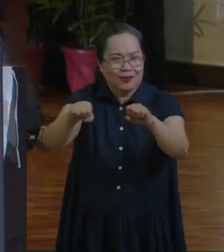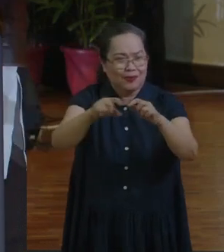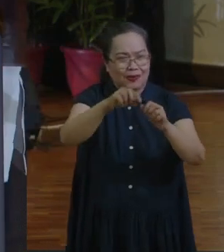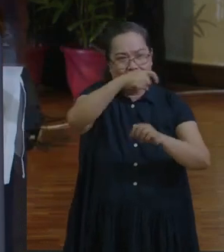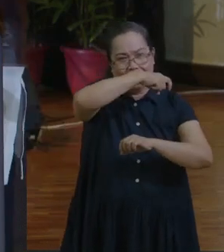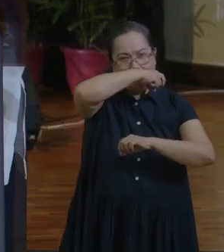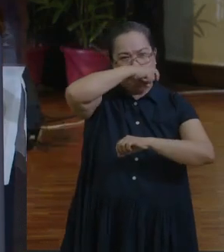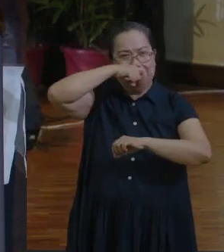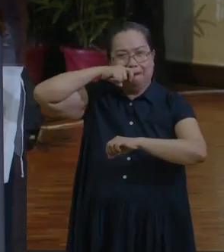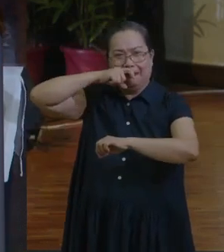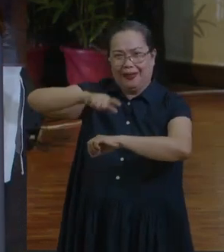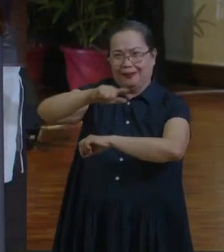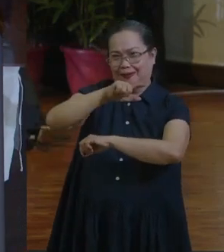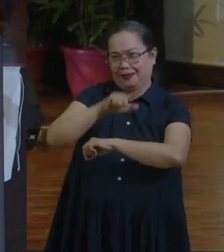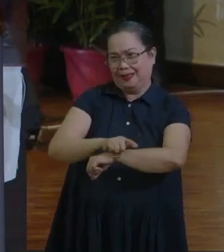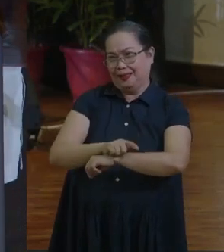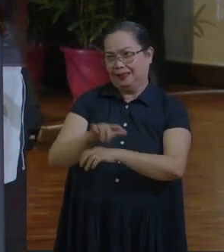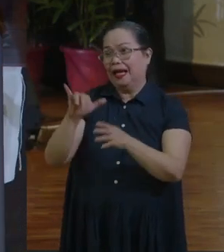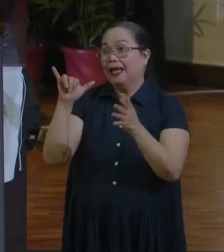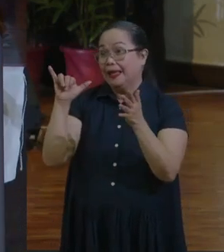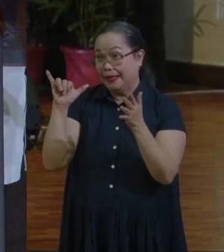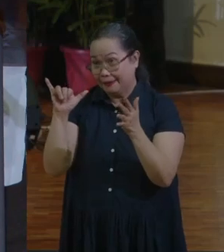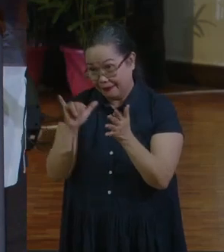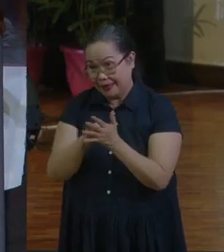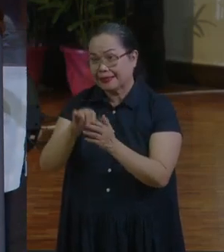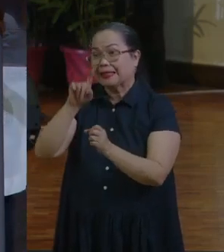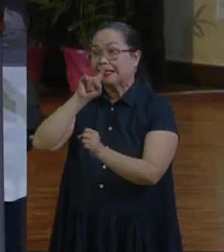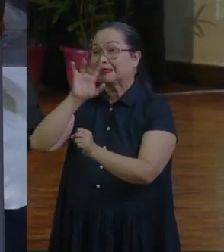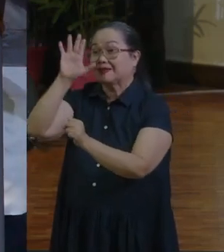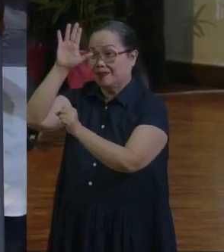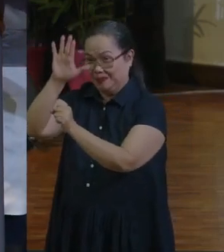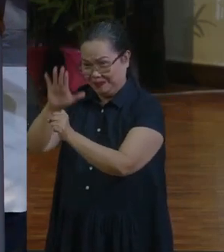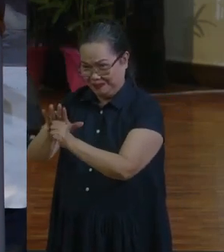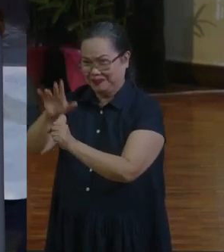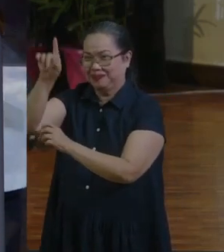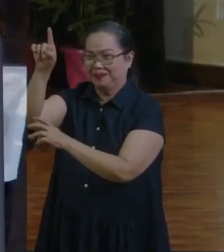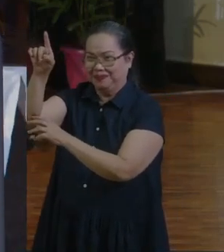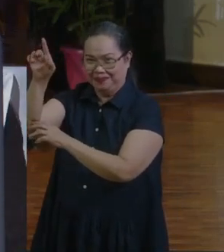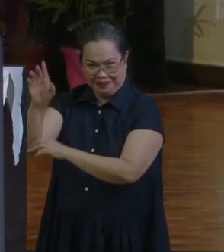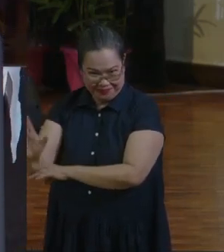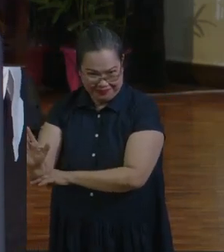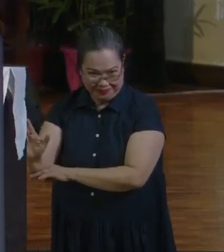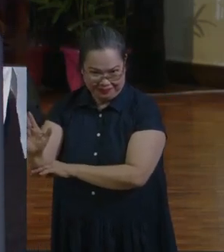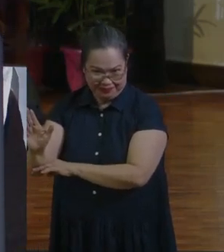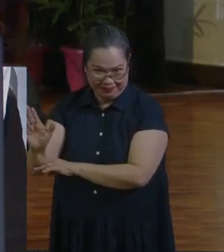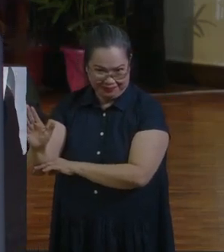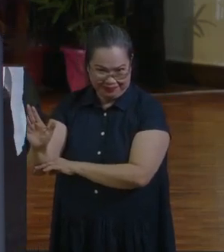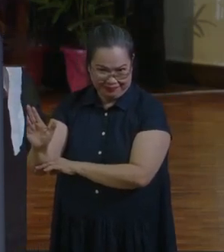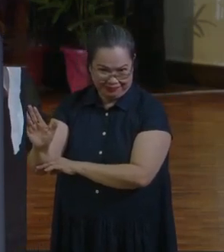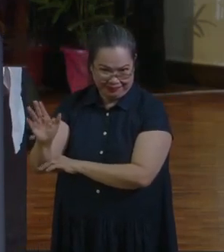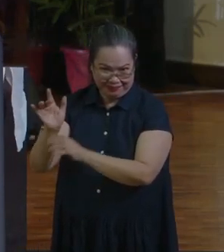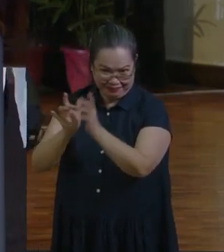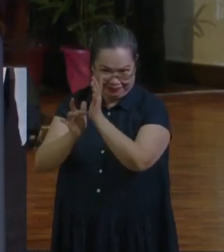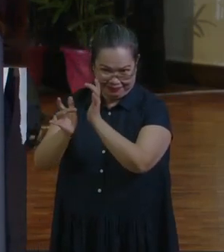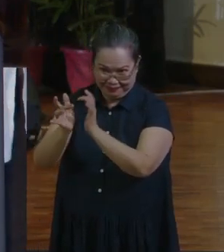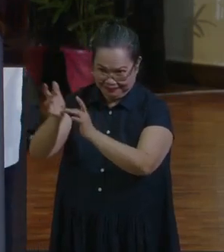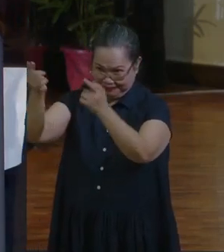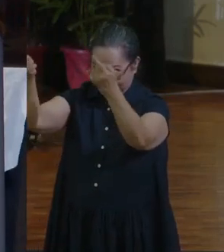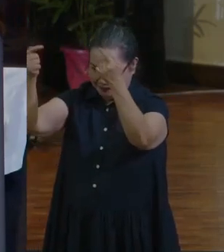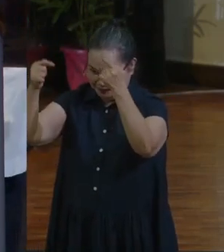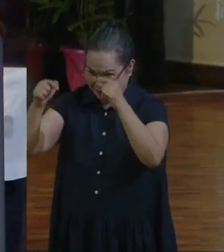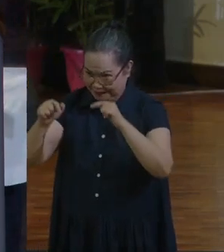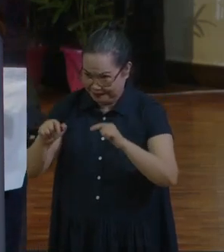desert. Yun po ay isang pangako ng Diyos at propesiya tungkol sa darating na paghahari ng Mesiyas